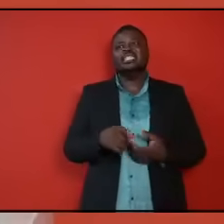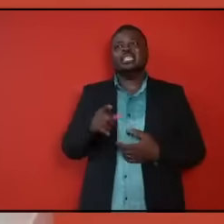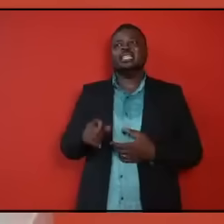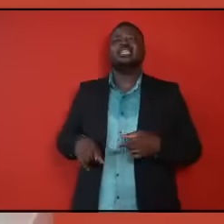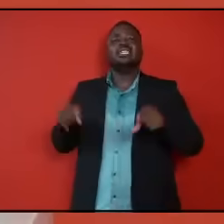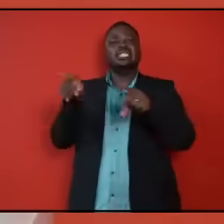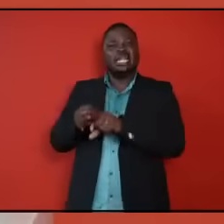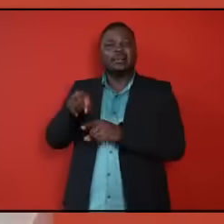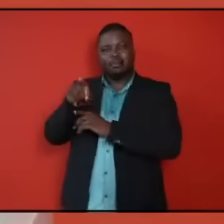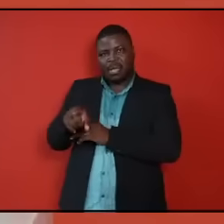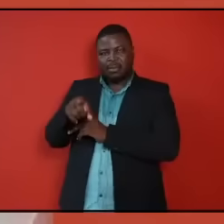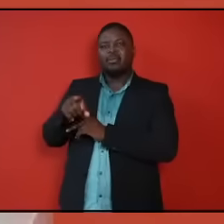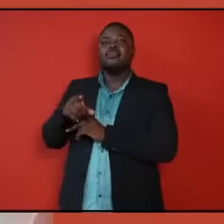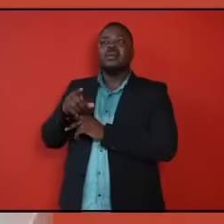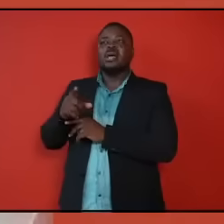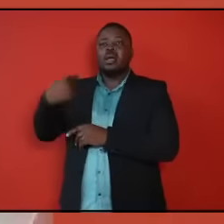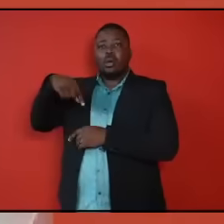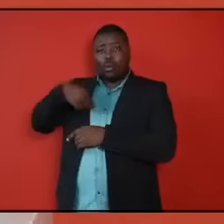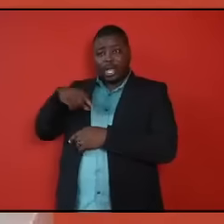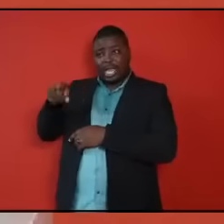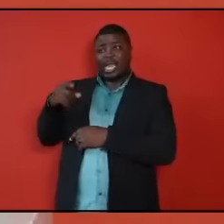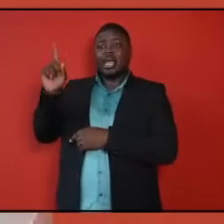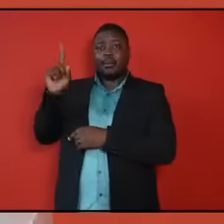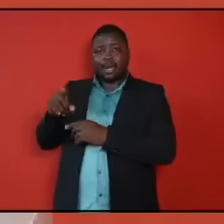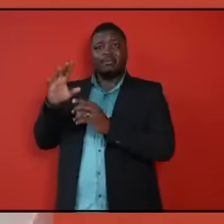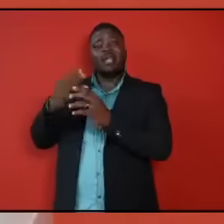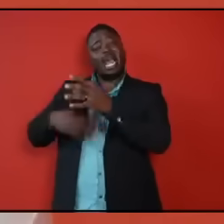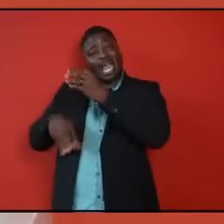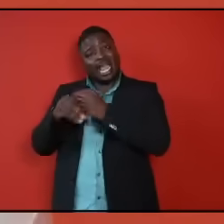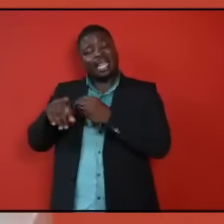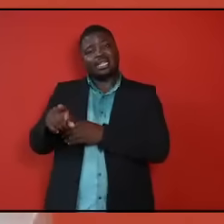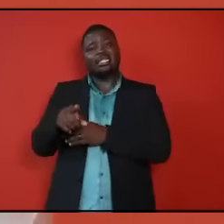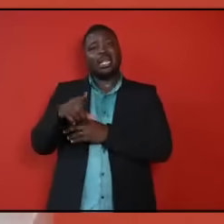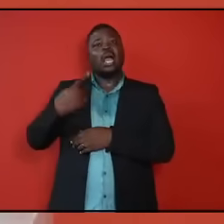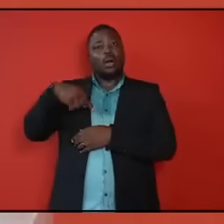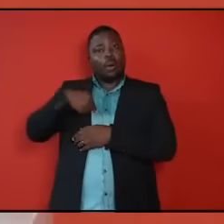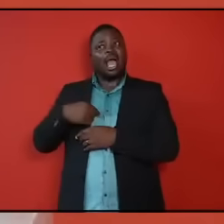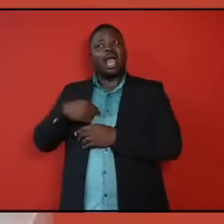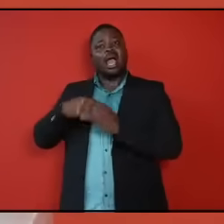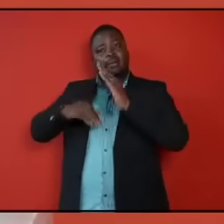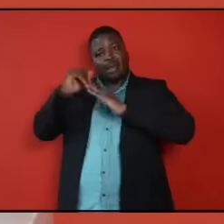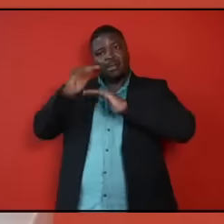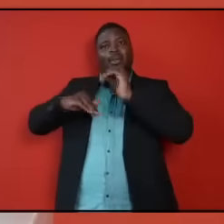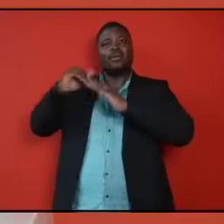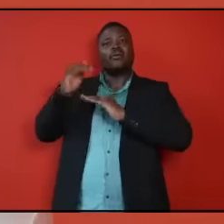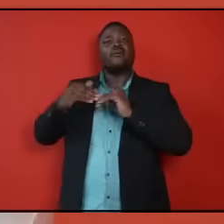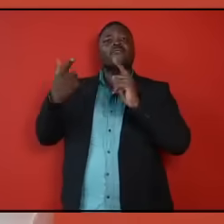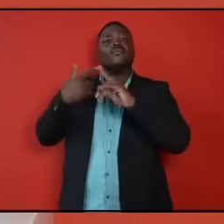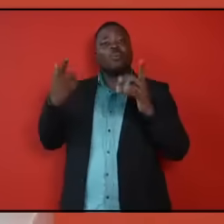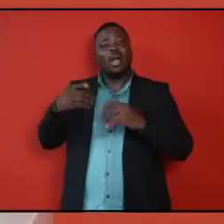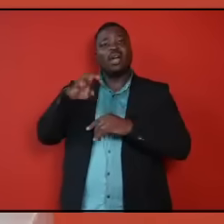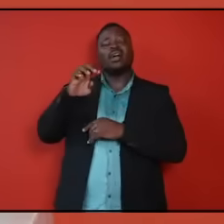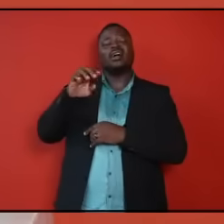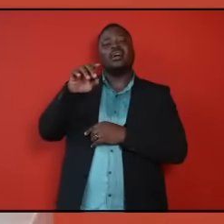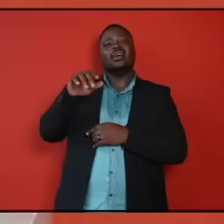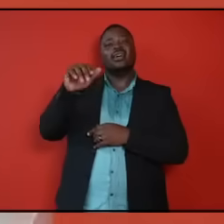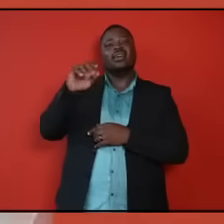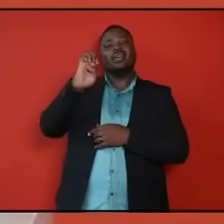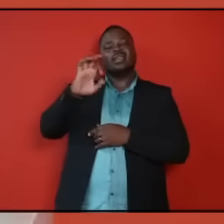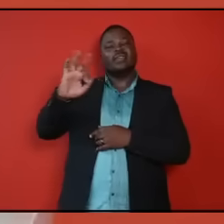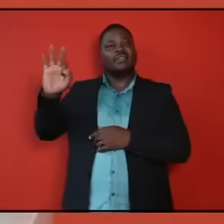which party take care of the poor. How many political parties have renovated old age